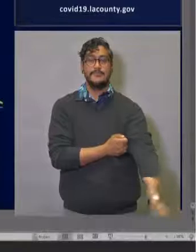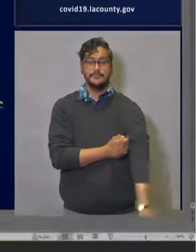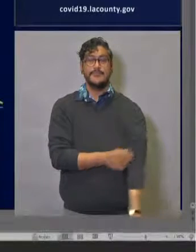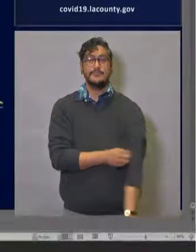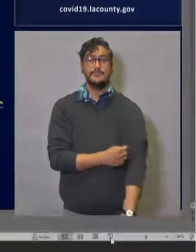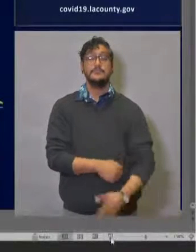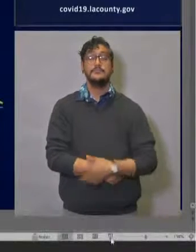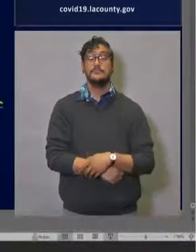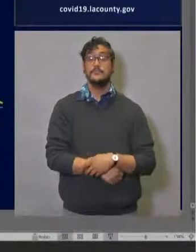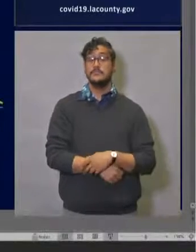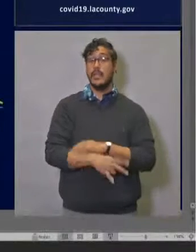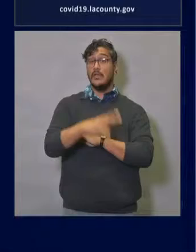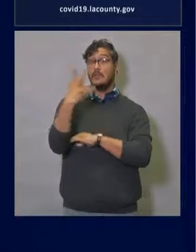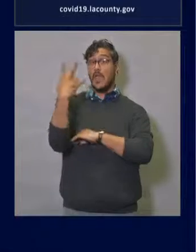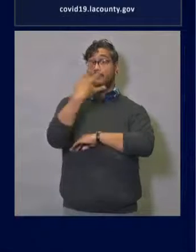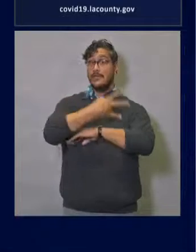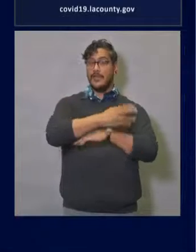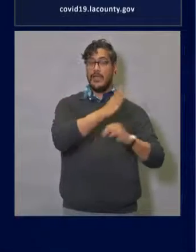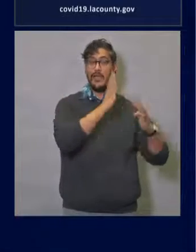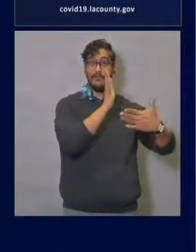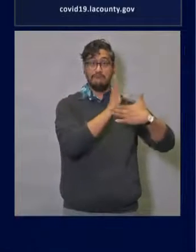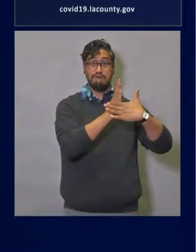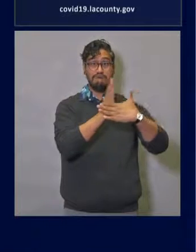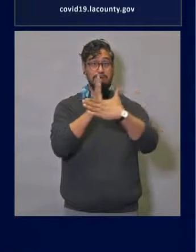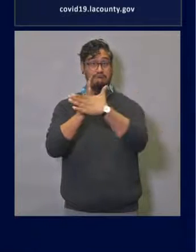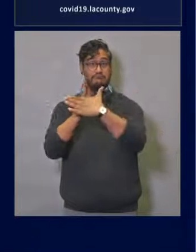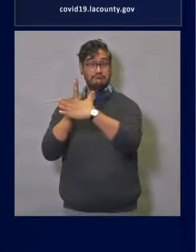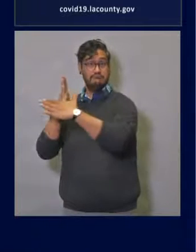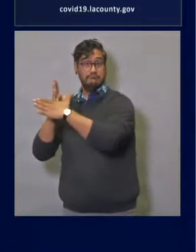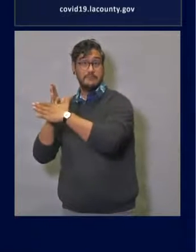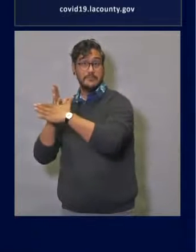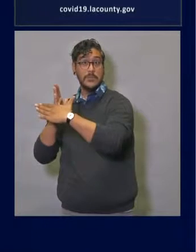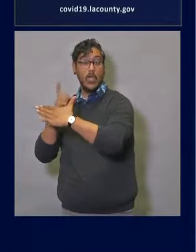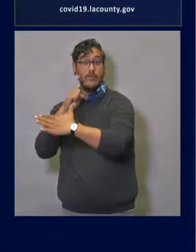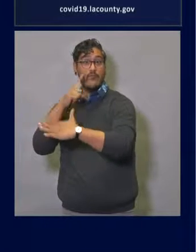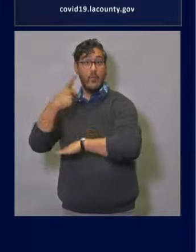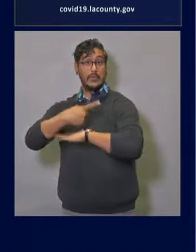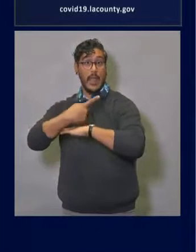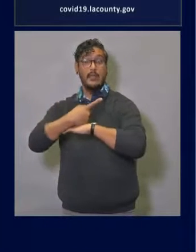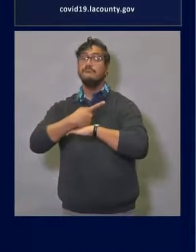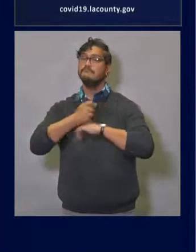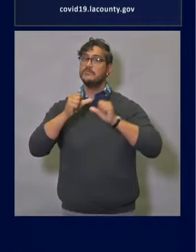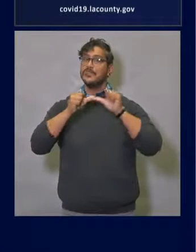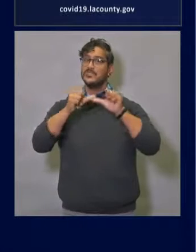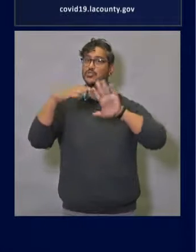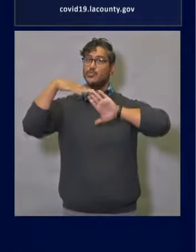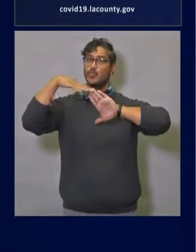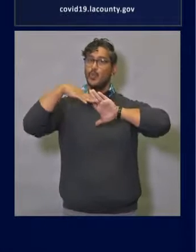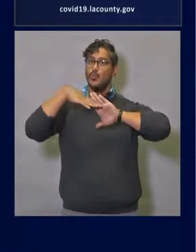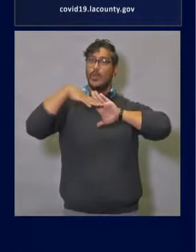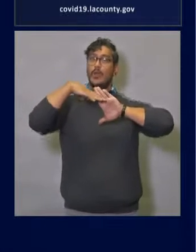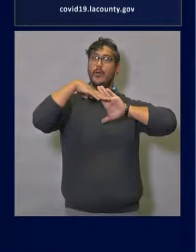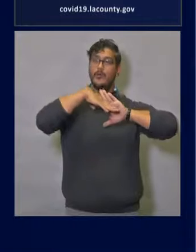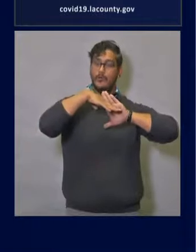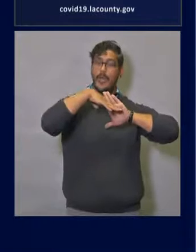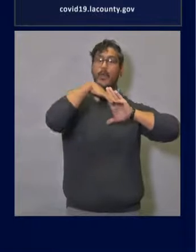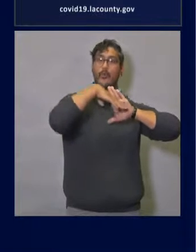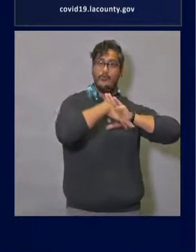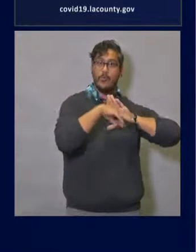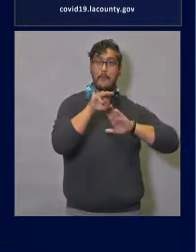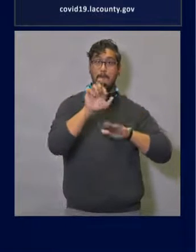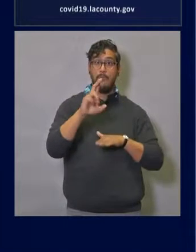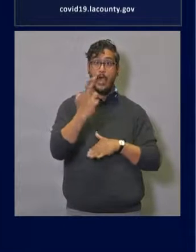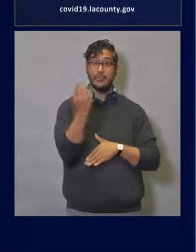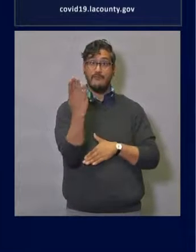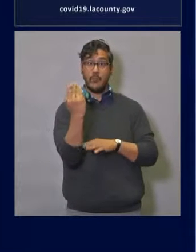The 7-day average number of daily cases by episode a date has continued to decrease, and as of March 14th